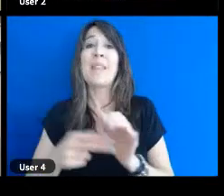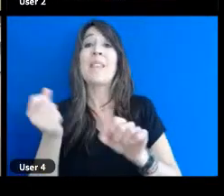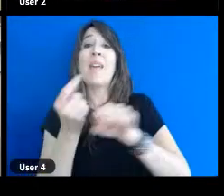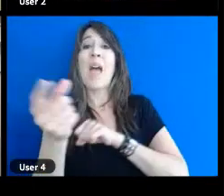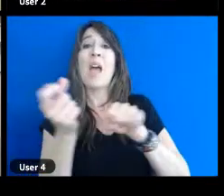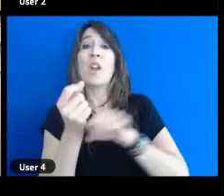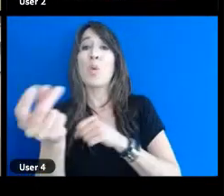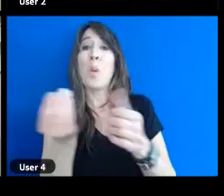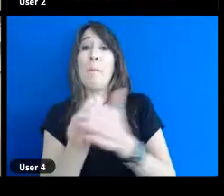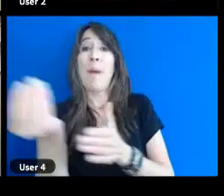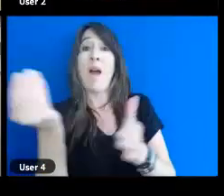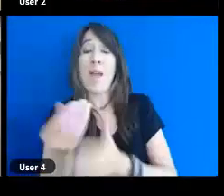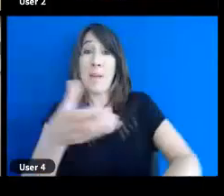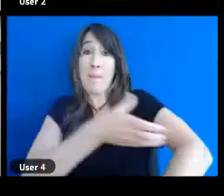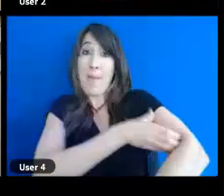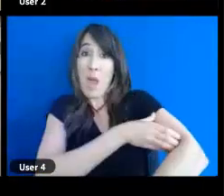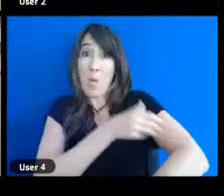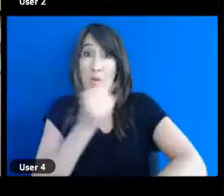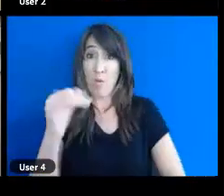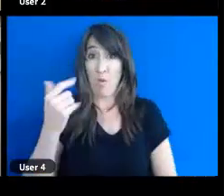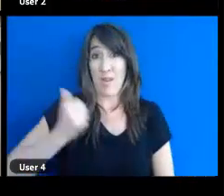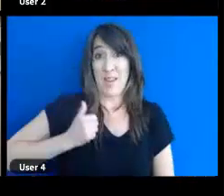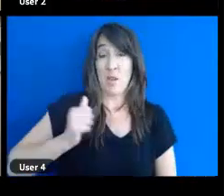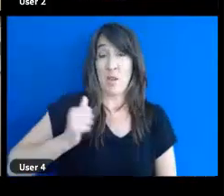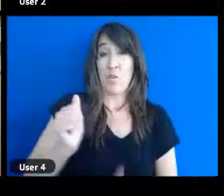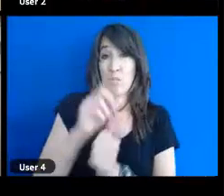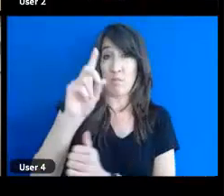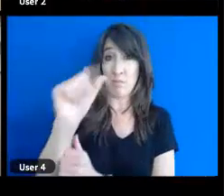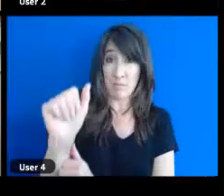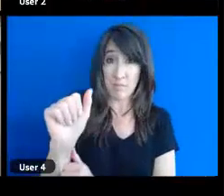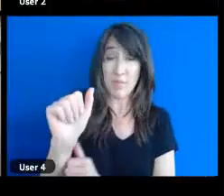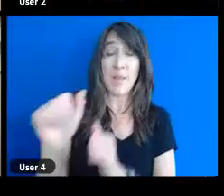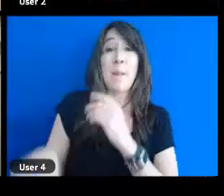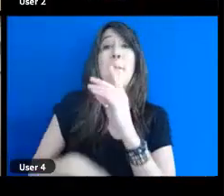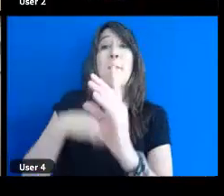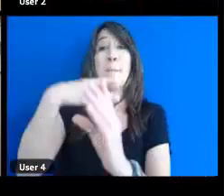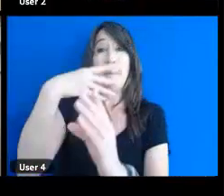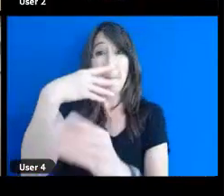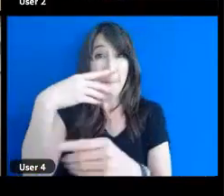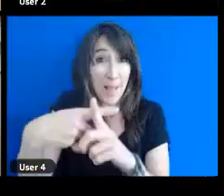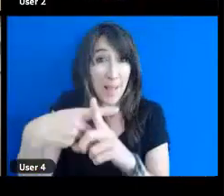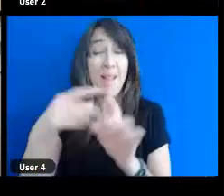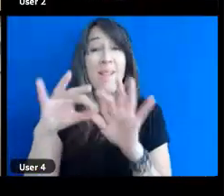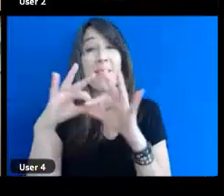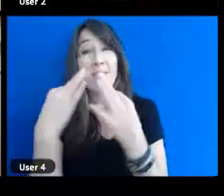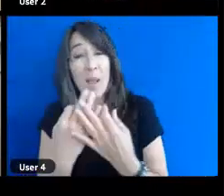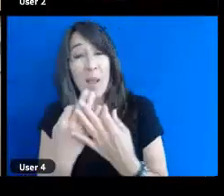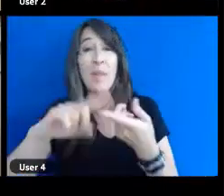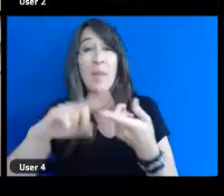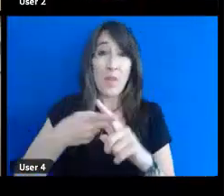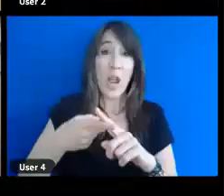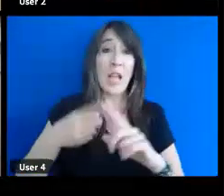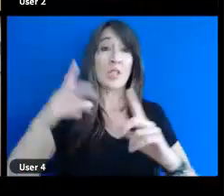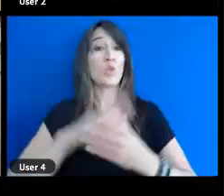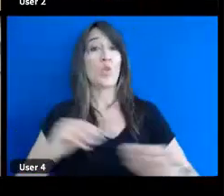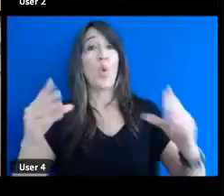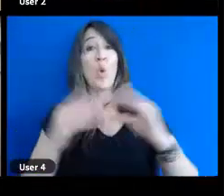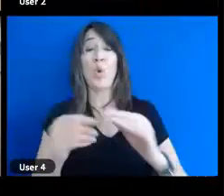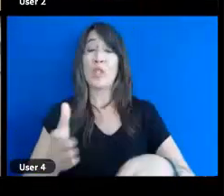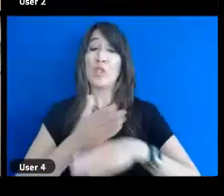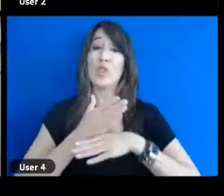Canadian annually. That's the annual buying power of Canadians with a disability. And when you add family and friends into that